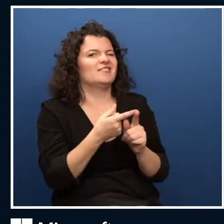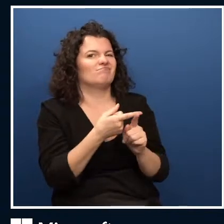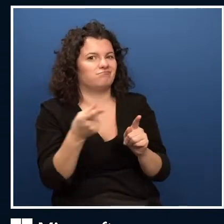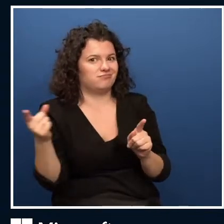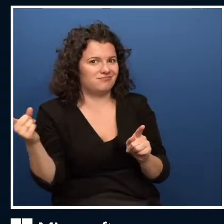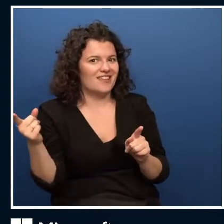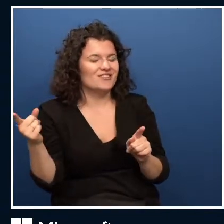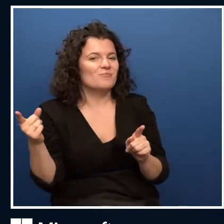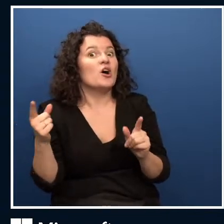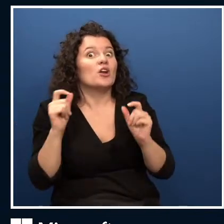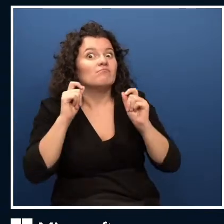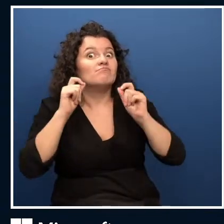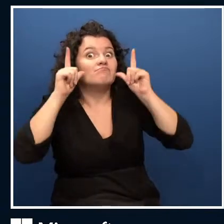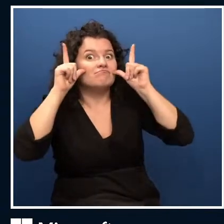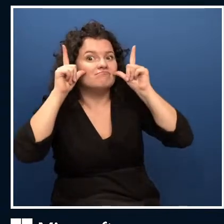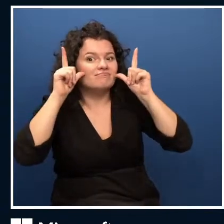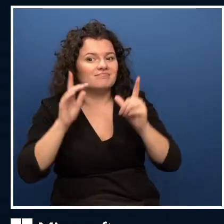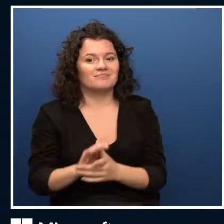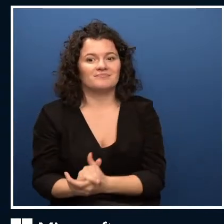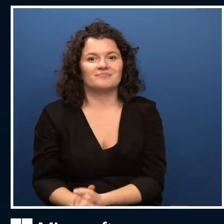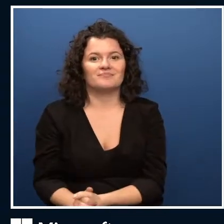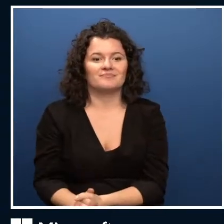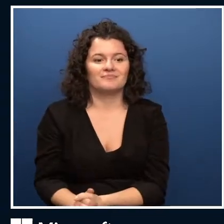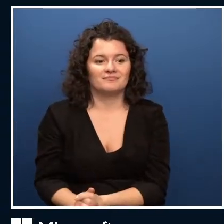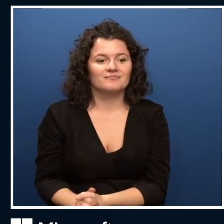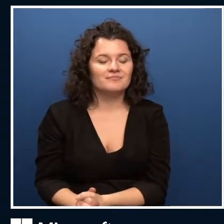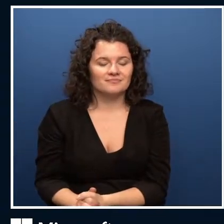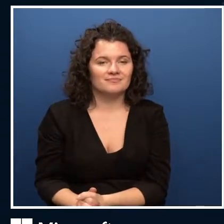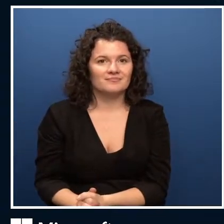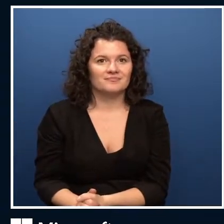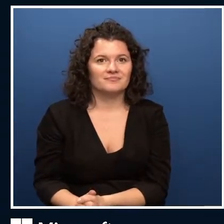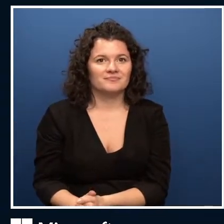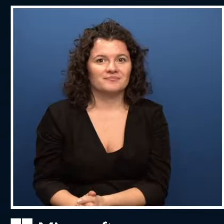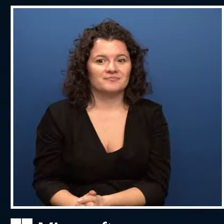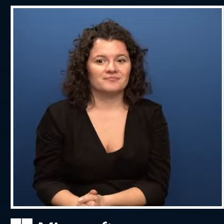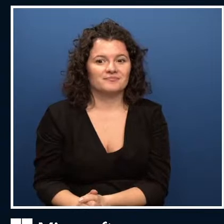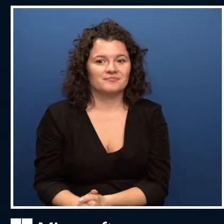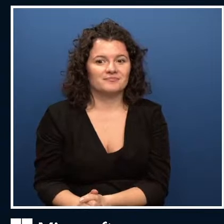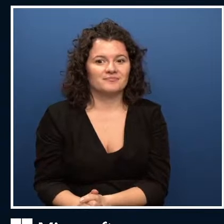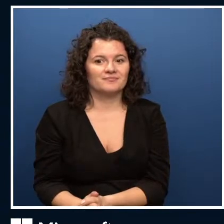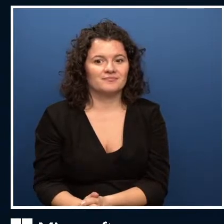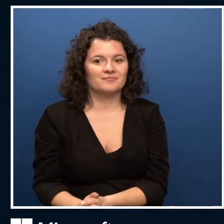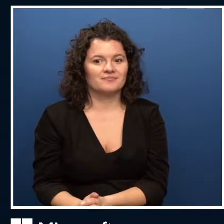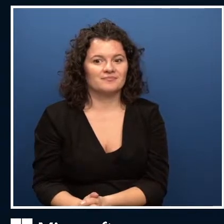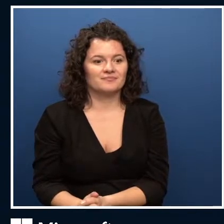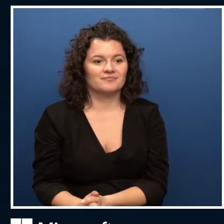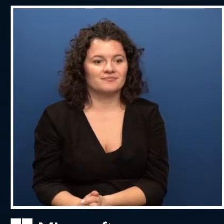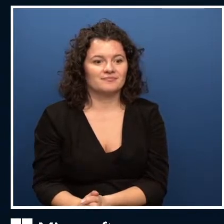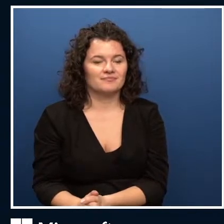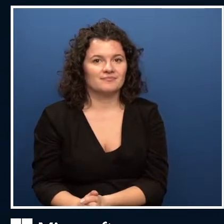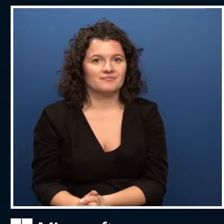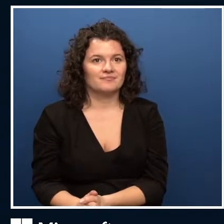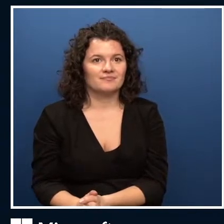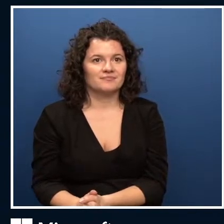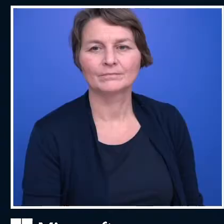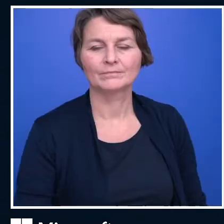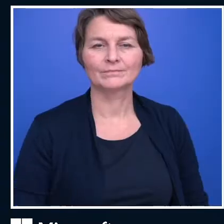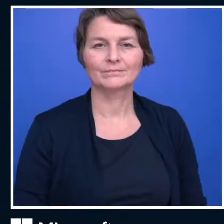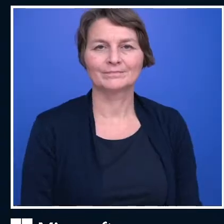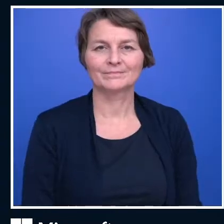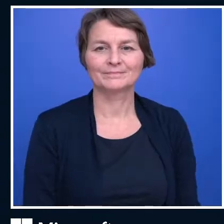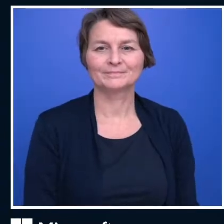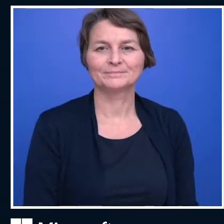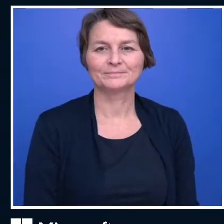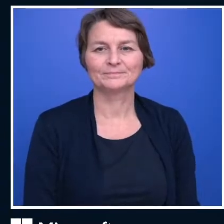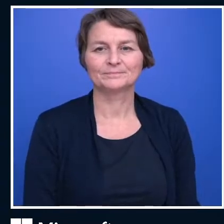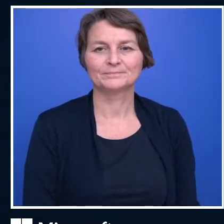This or you could also compare various models very easily. So what I can also do with